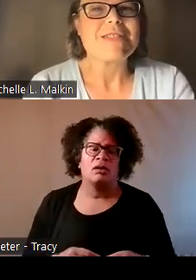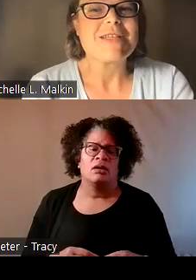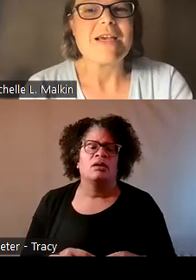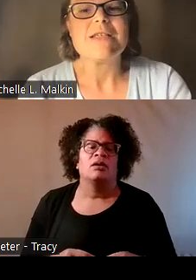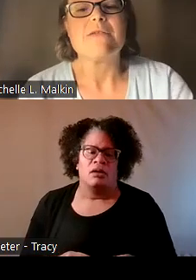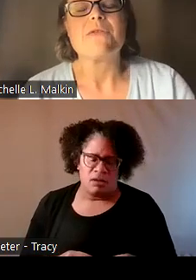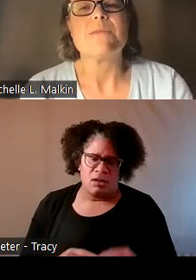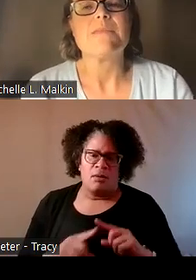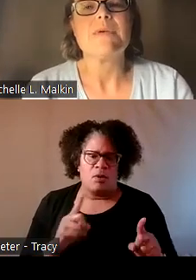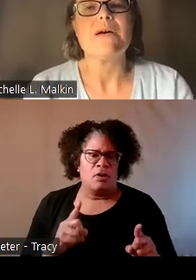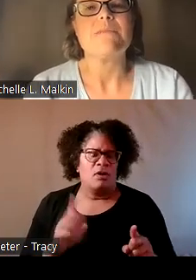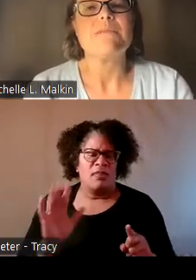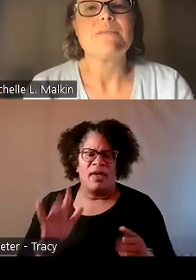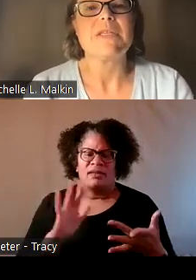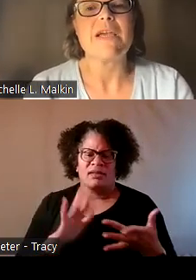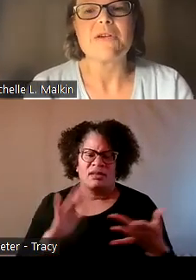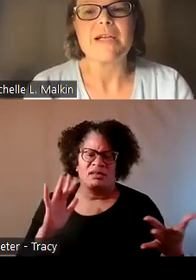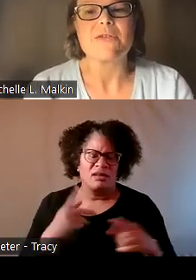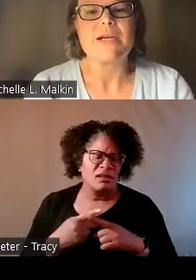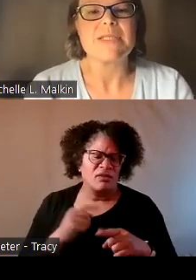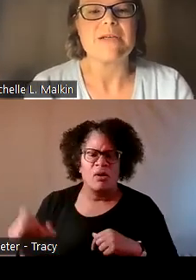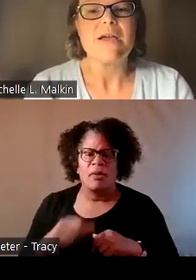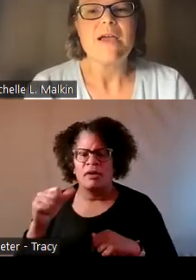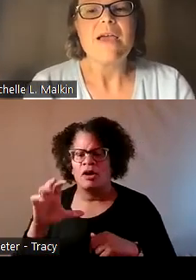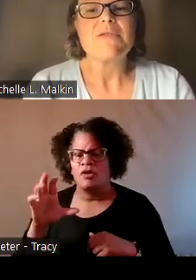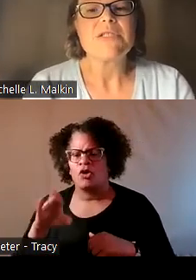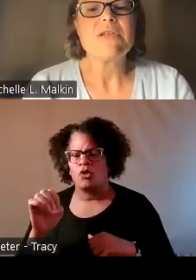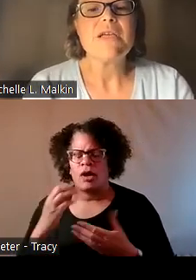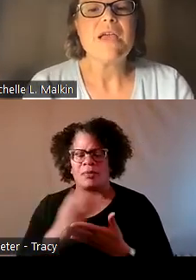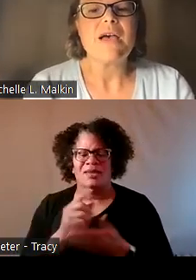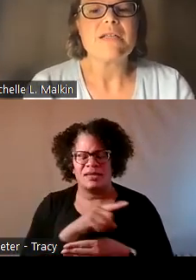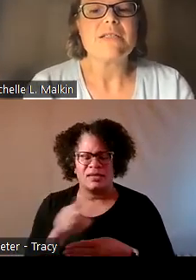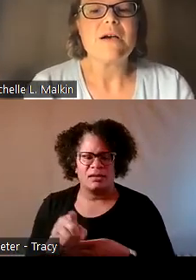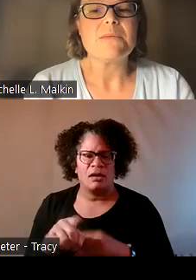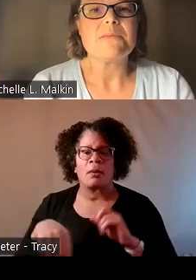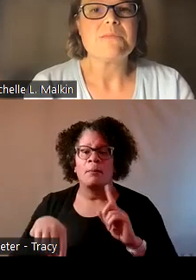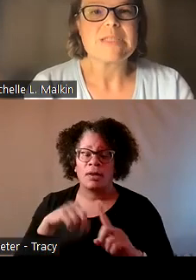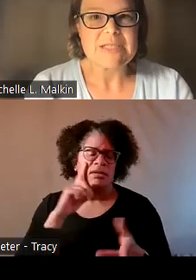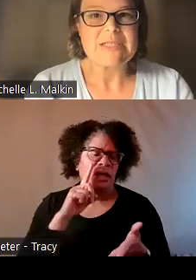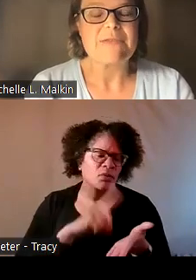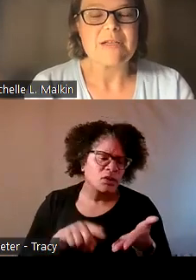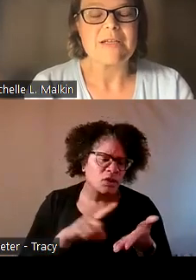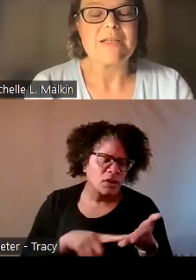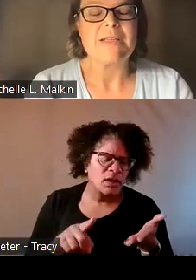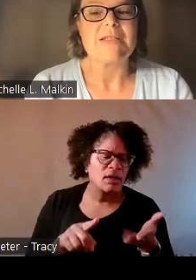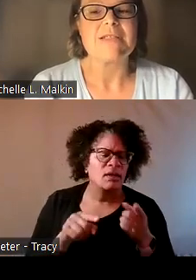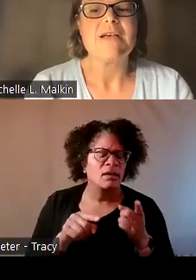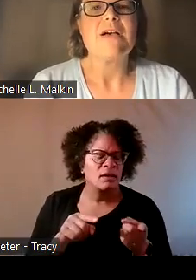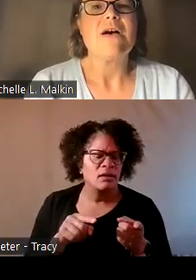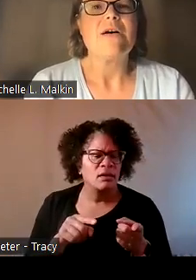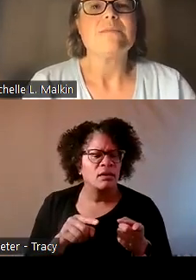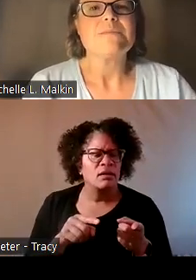really disconnected from the other kinds of crimes here. And I was looking at specifically